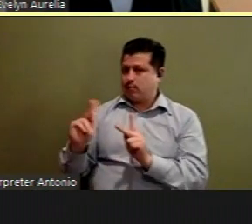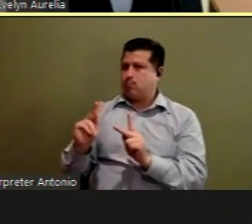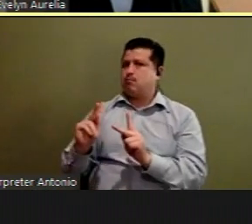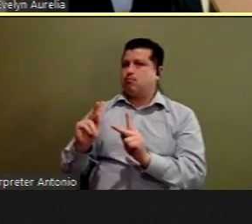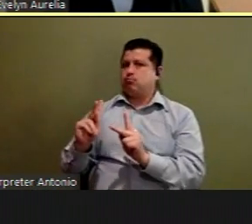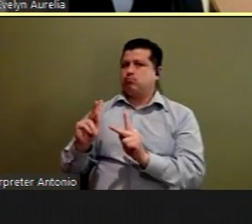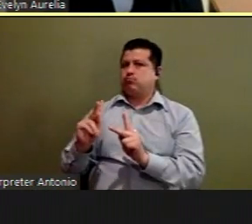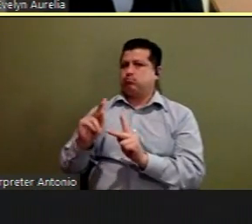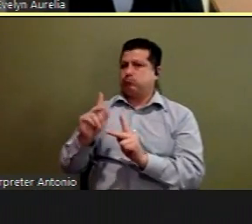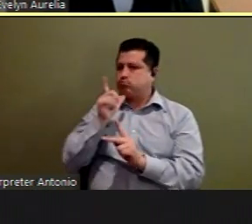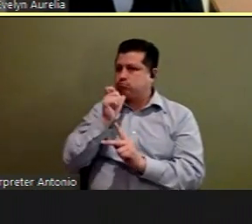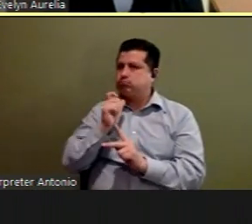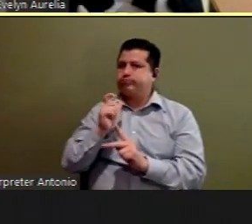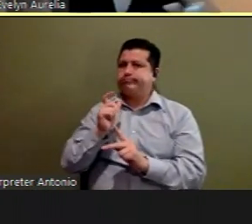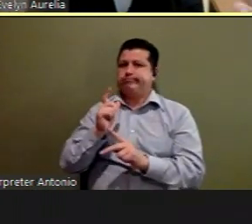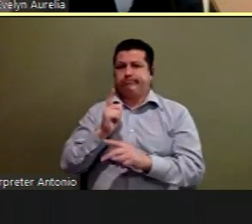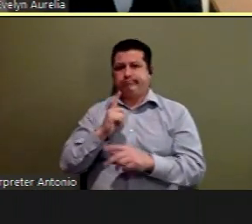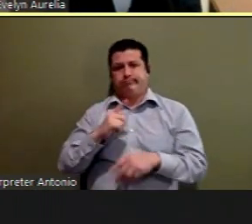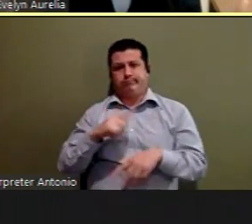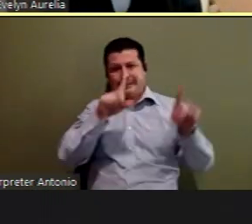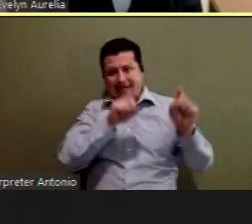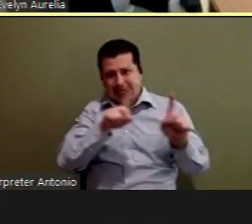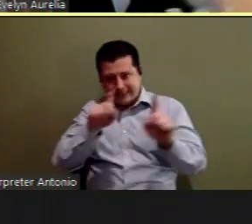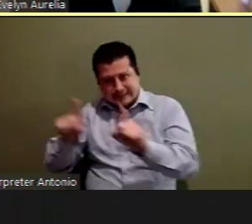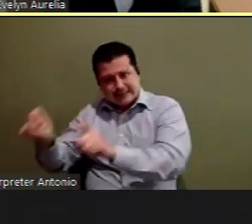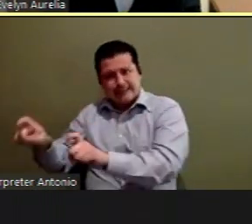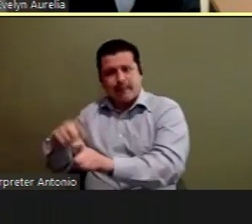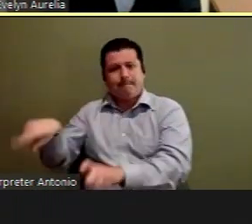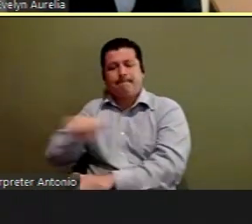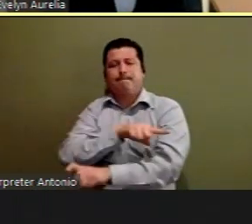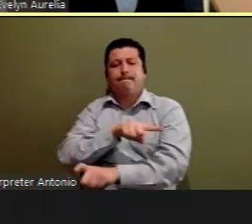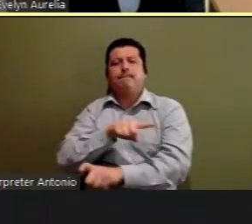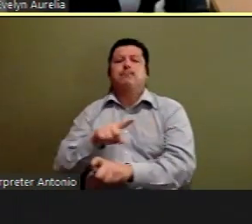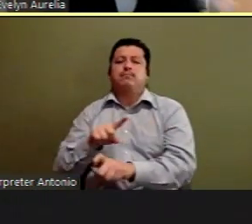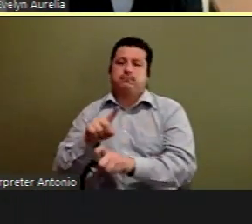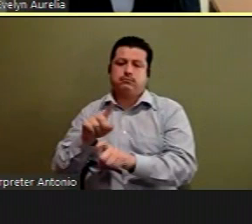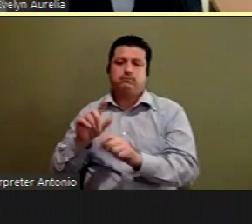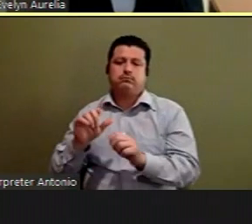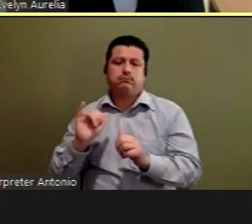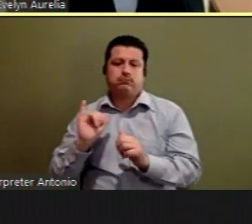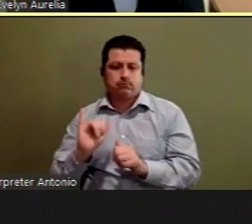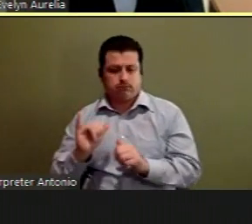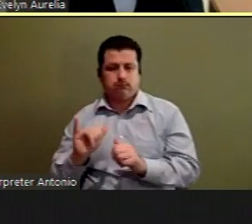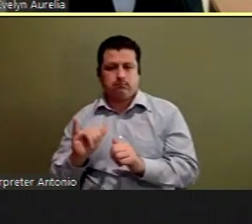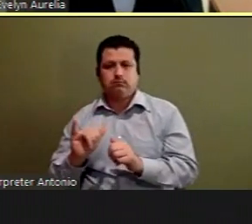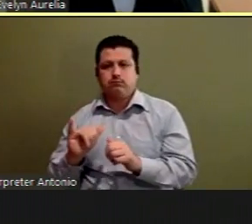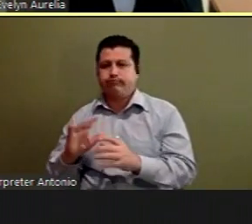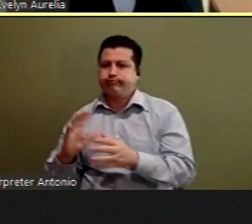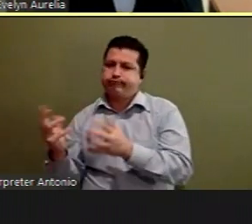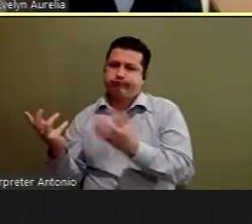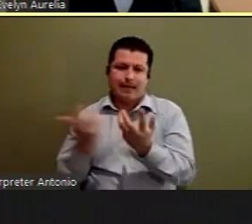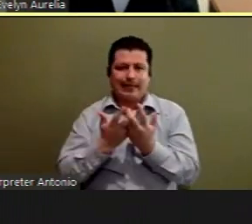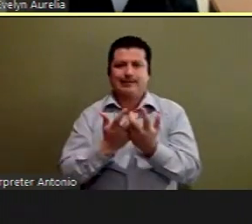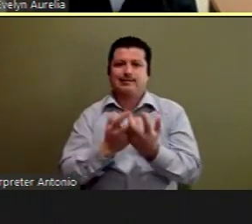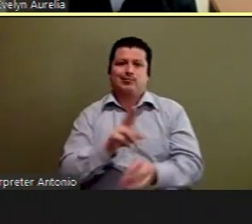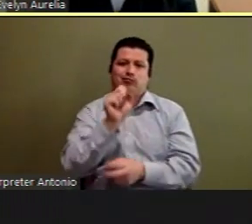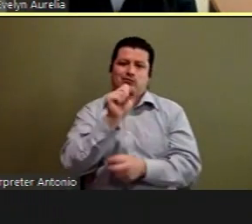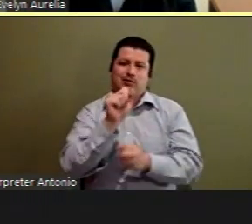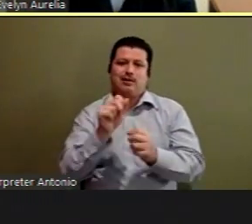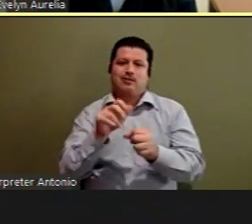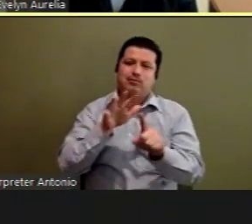races, not just what we would think is the general white population. It's been tested on everyone. Next slide.